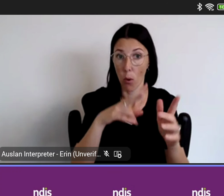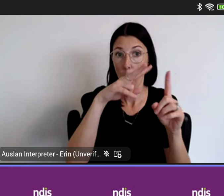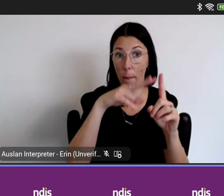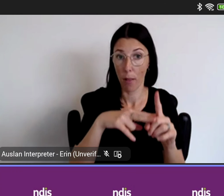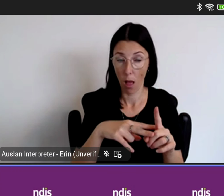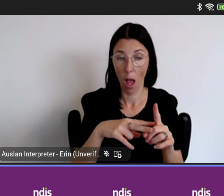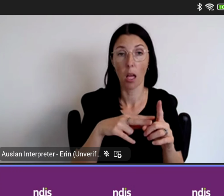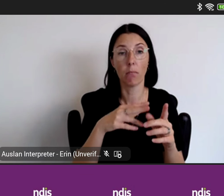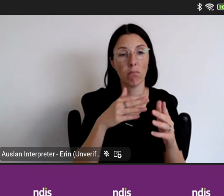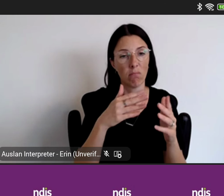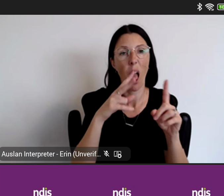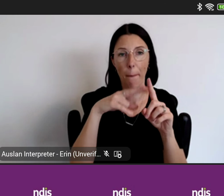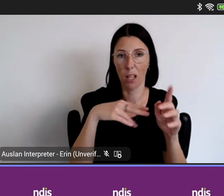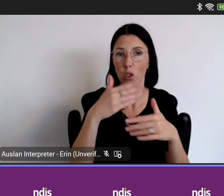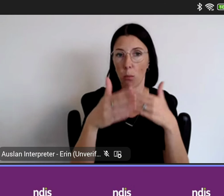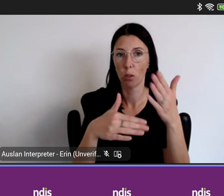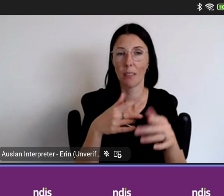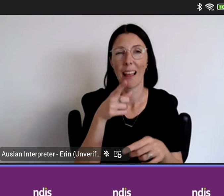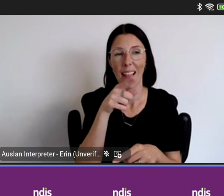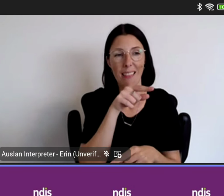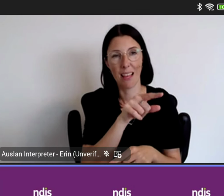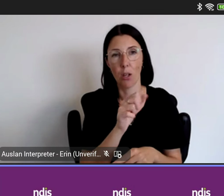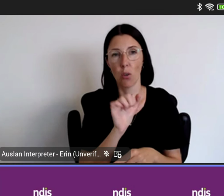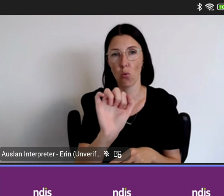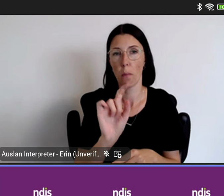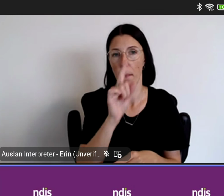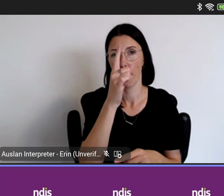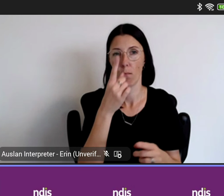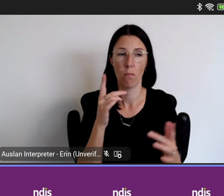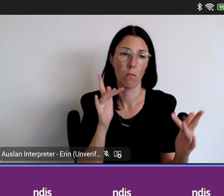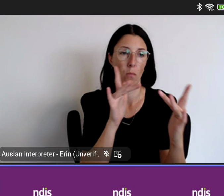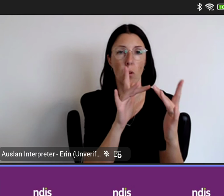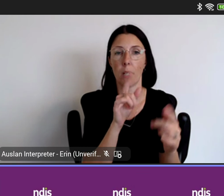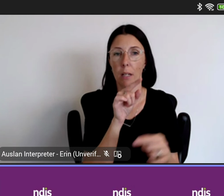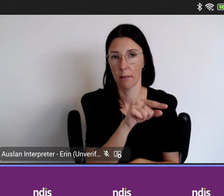be your point of contact. Sometimes you may not